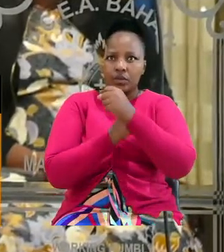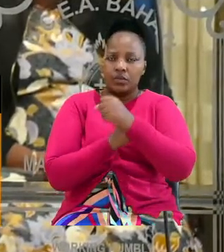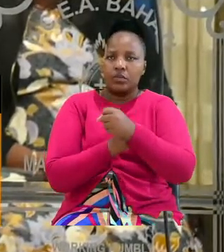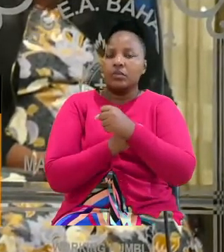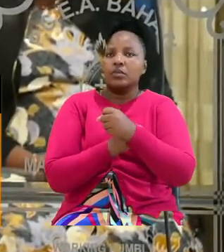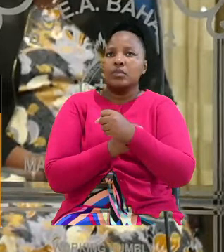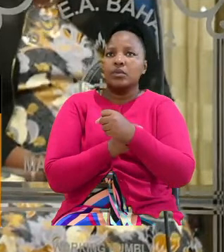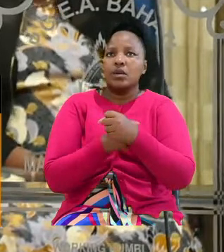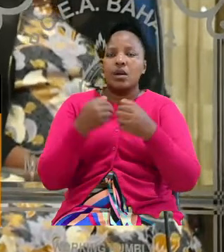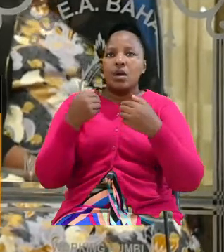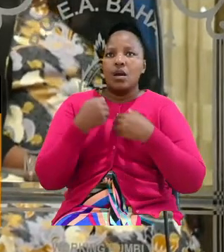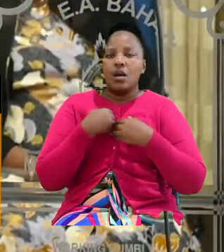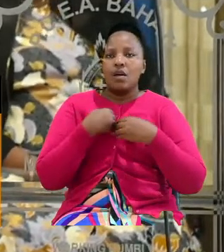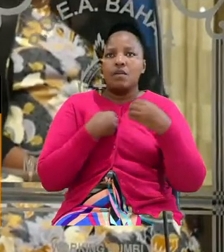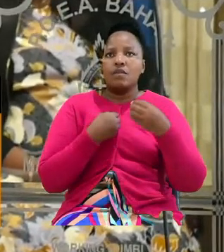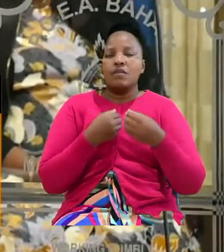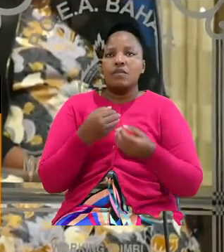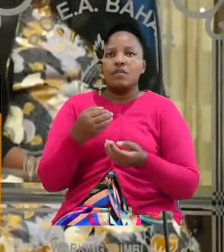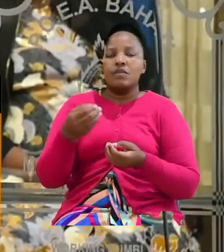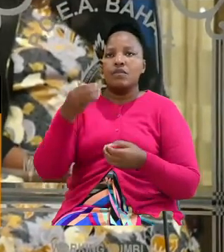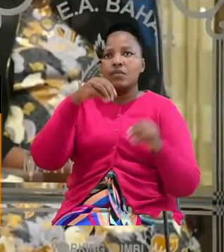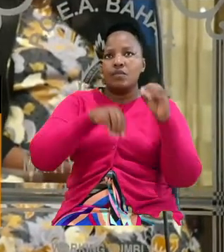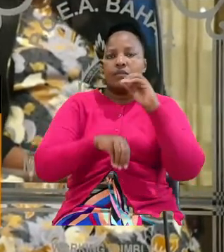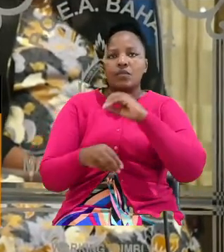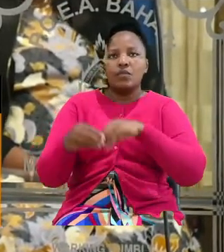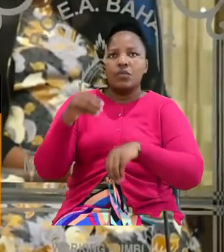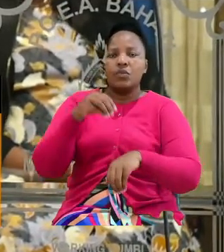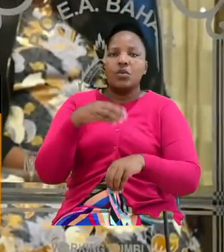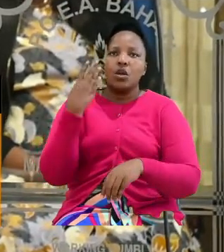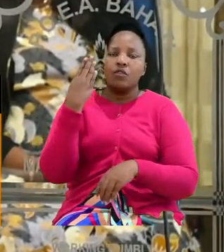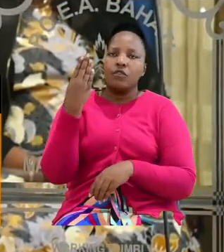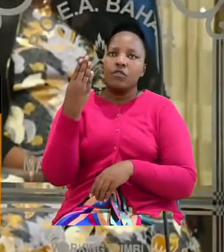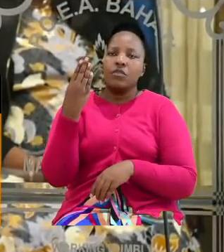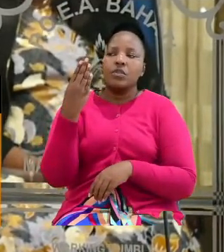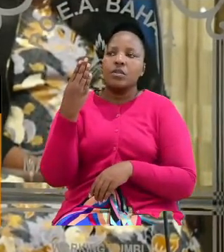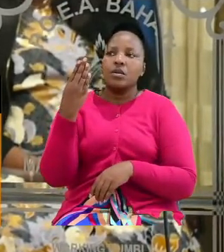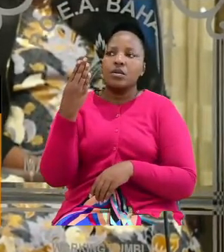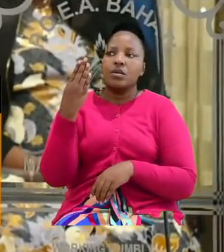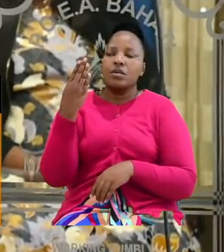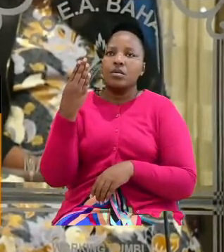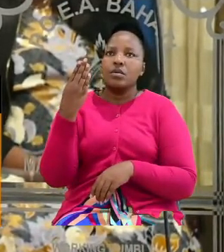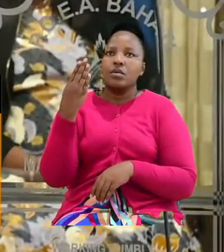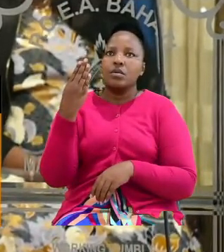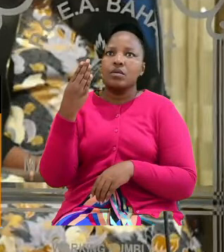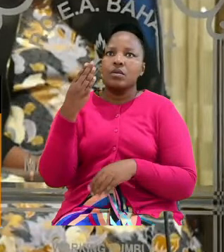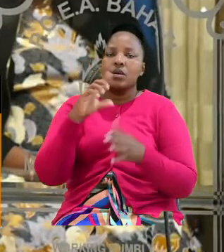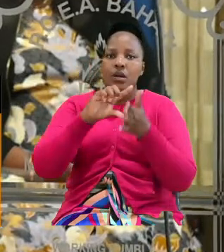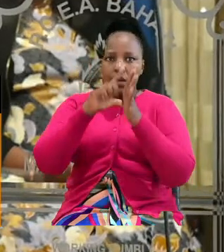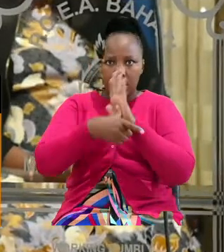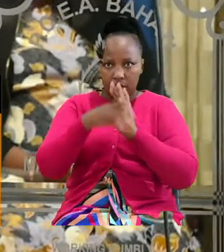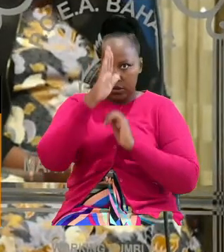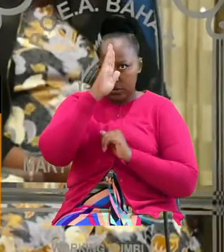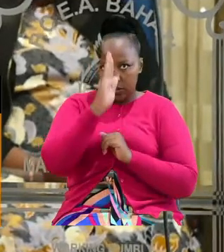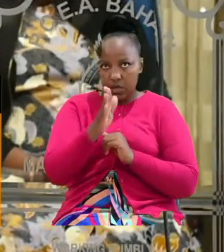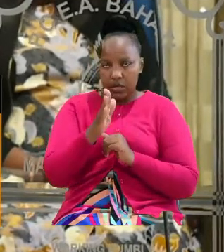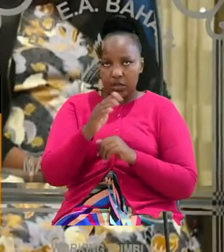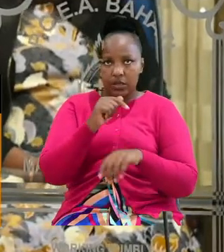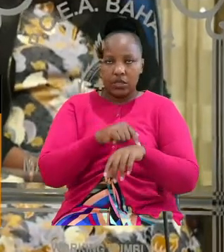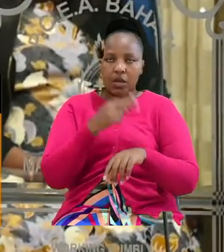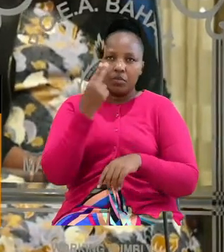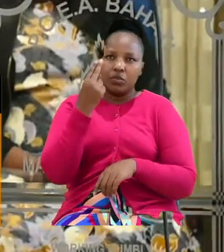She will be having a fundraising on the 4th. That is coming Sunday at 2